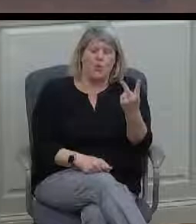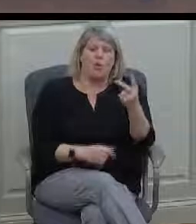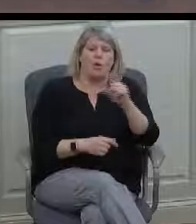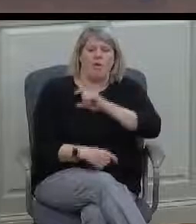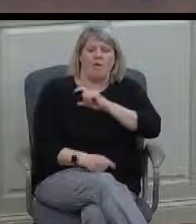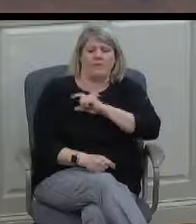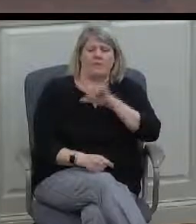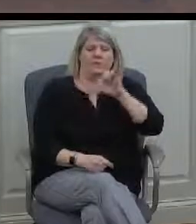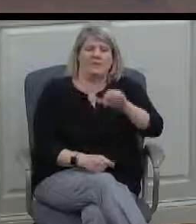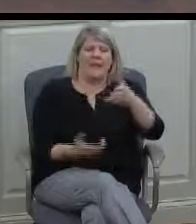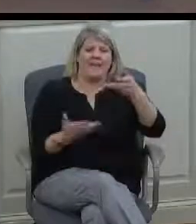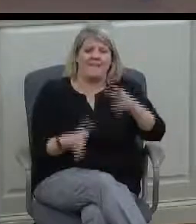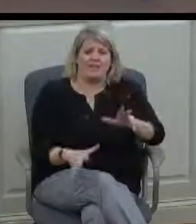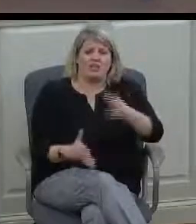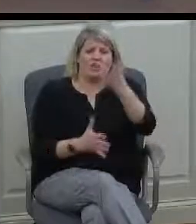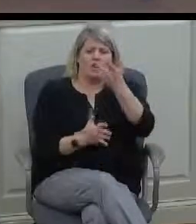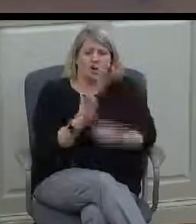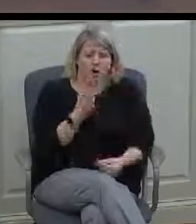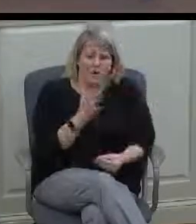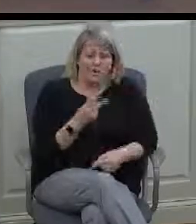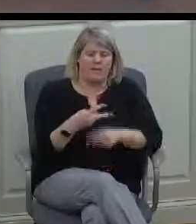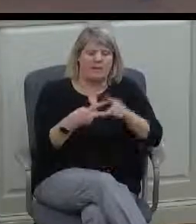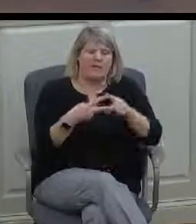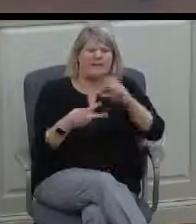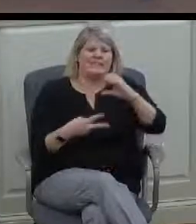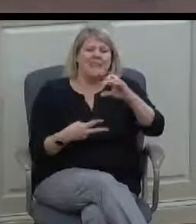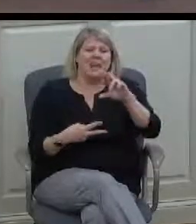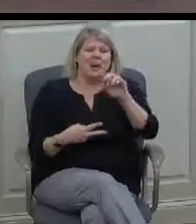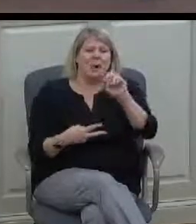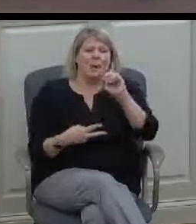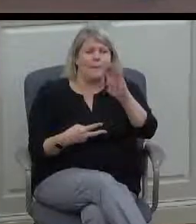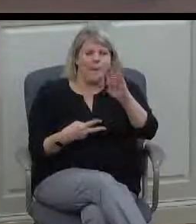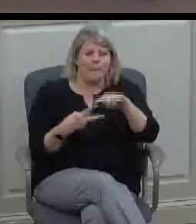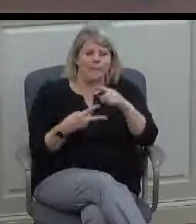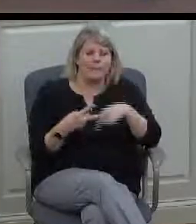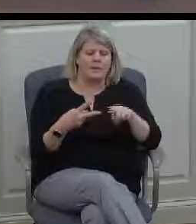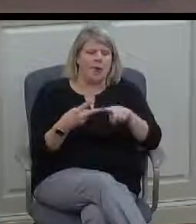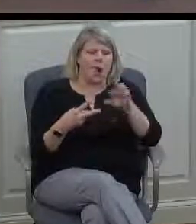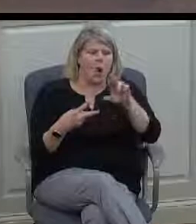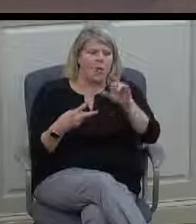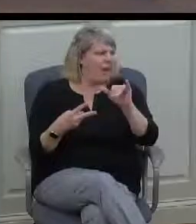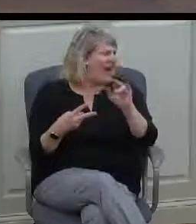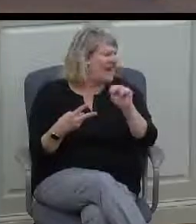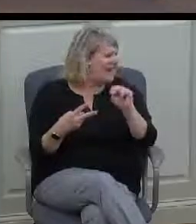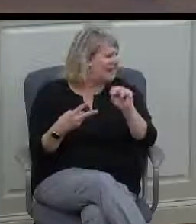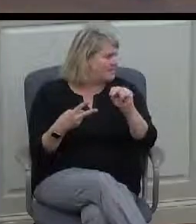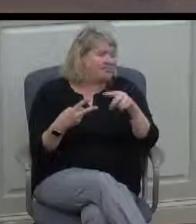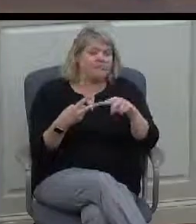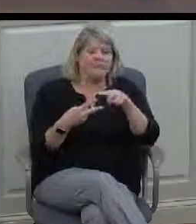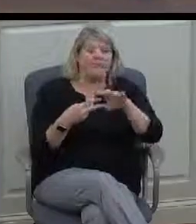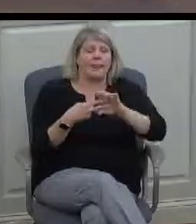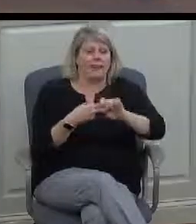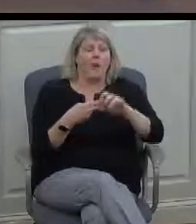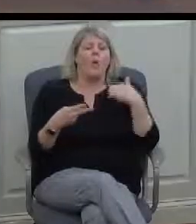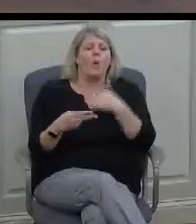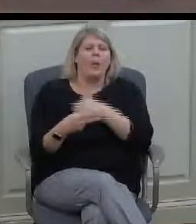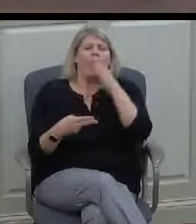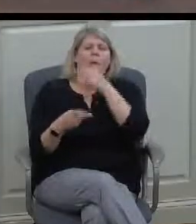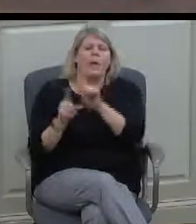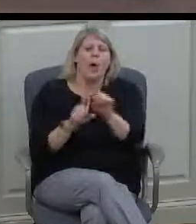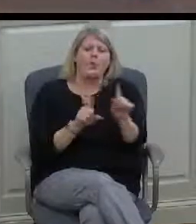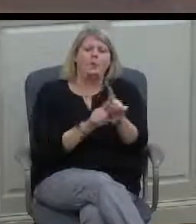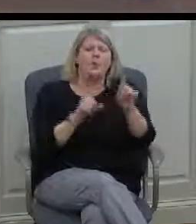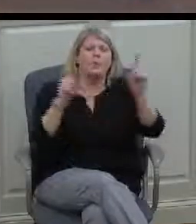and Ryan. And then we will also celebrate them through